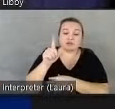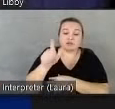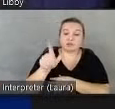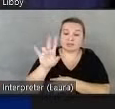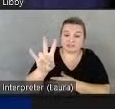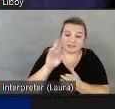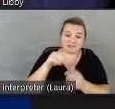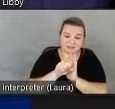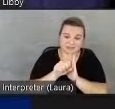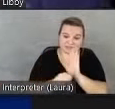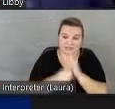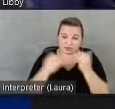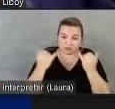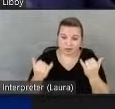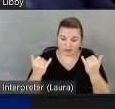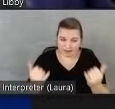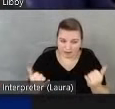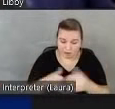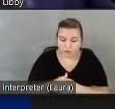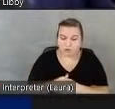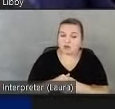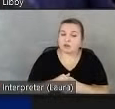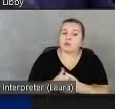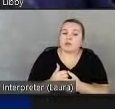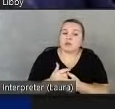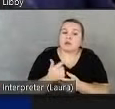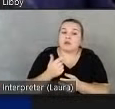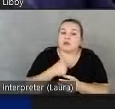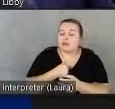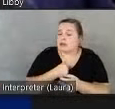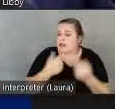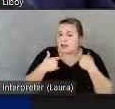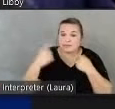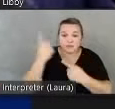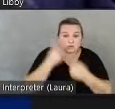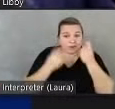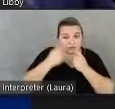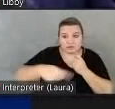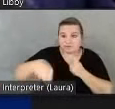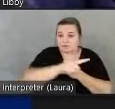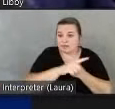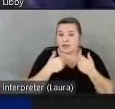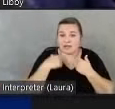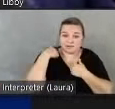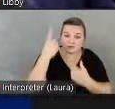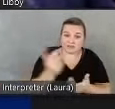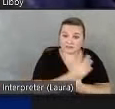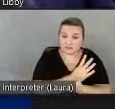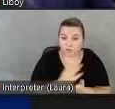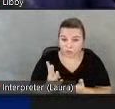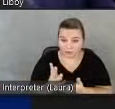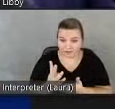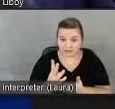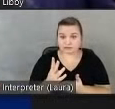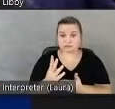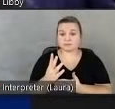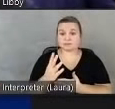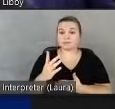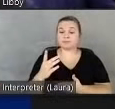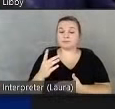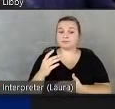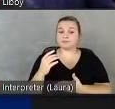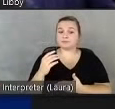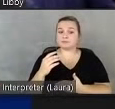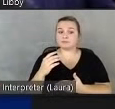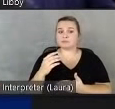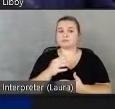now in one territory, and I'm taking questions that they are having just in the past 4 weeks and kind of distill